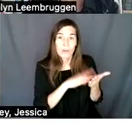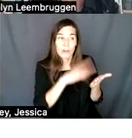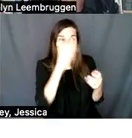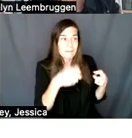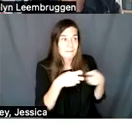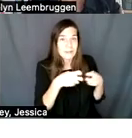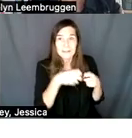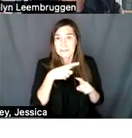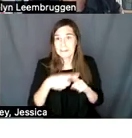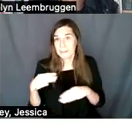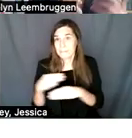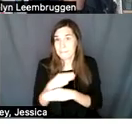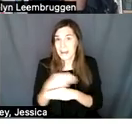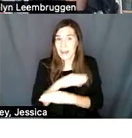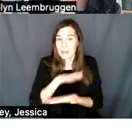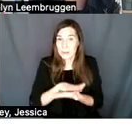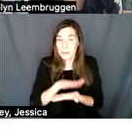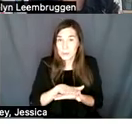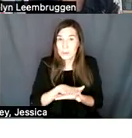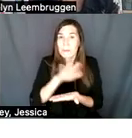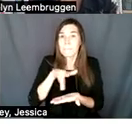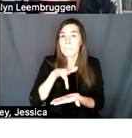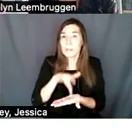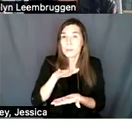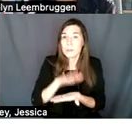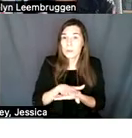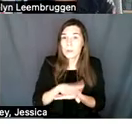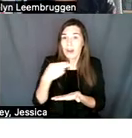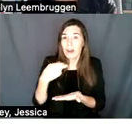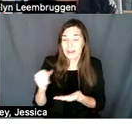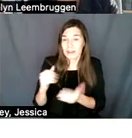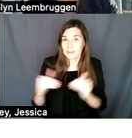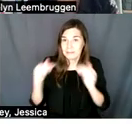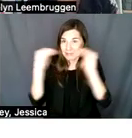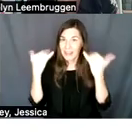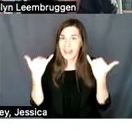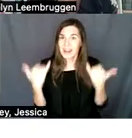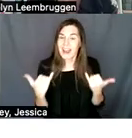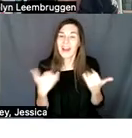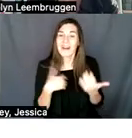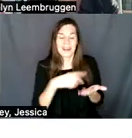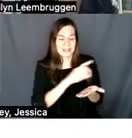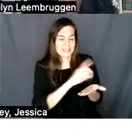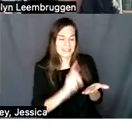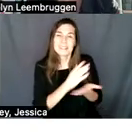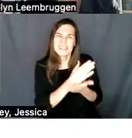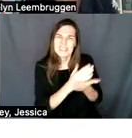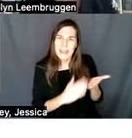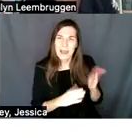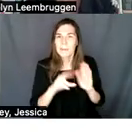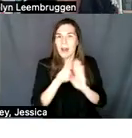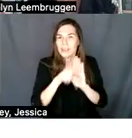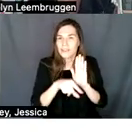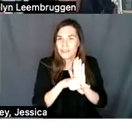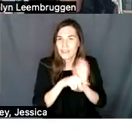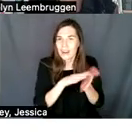um, both at the middle school and high school level, and also now I design some stuff for undergraduates as